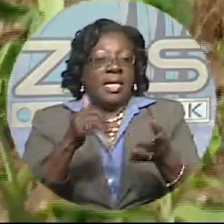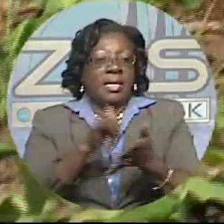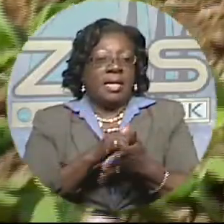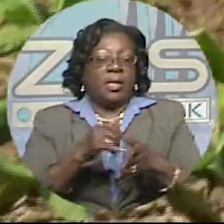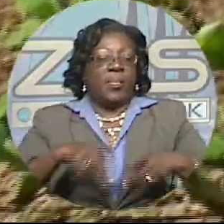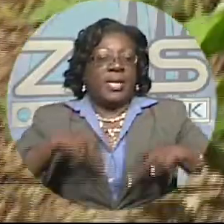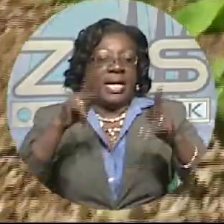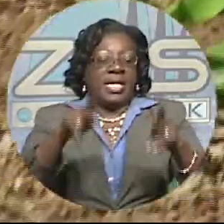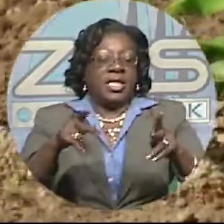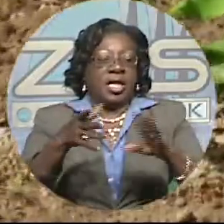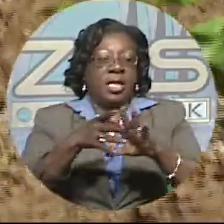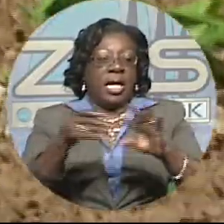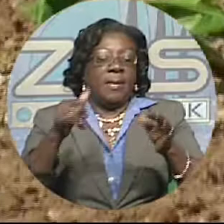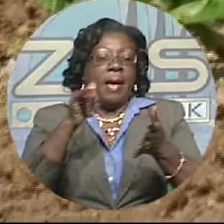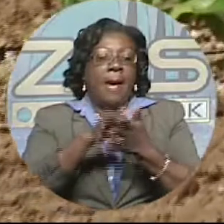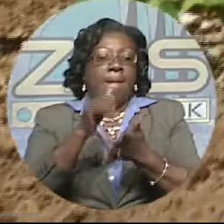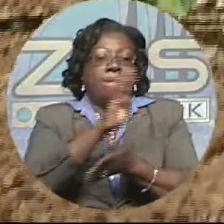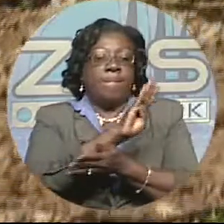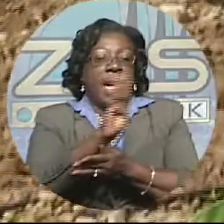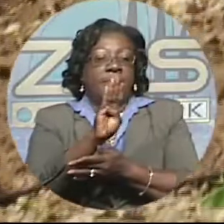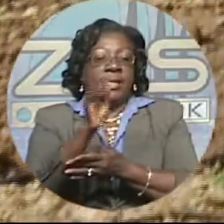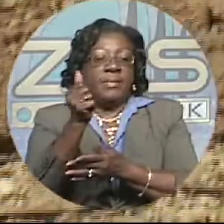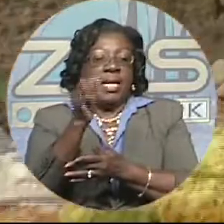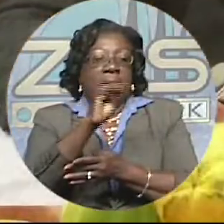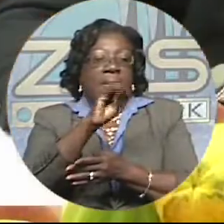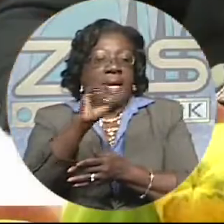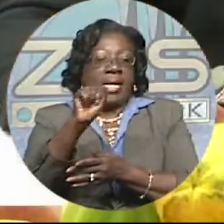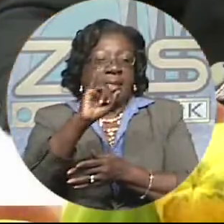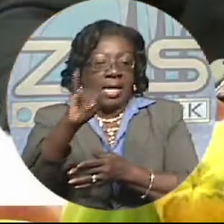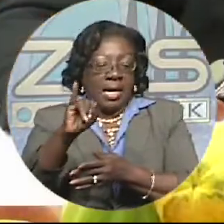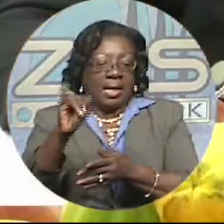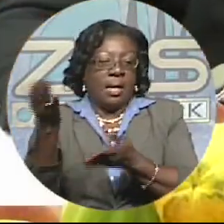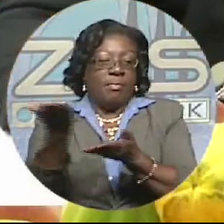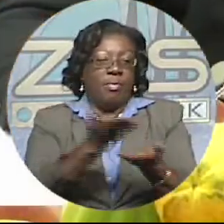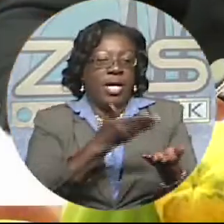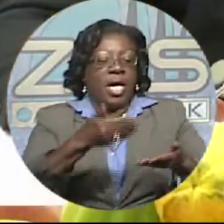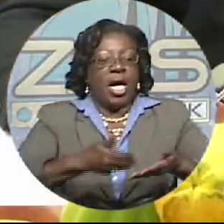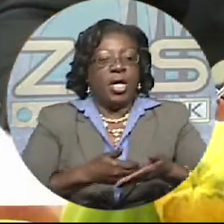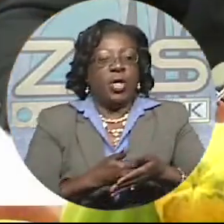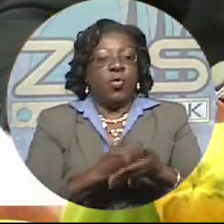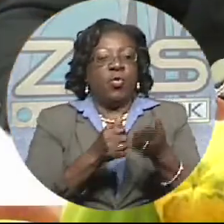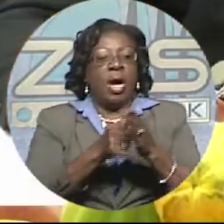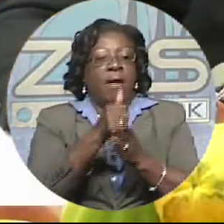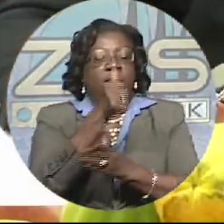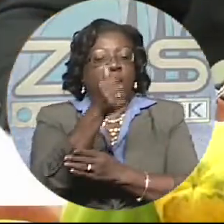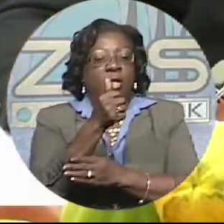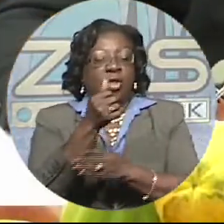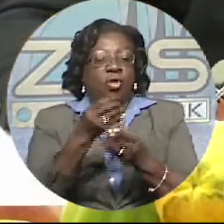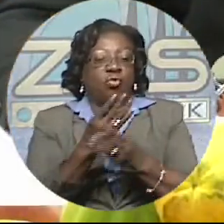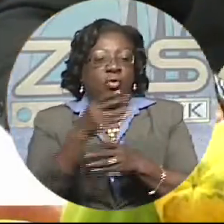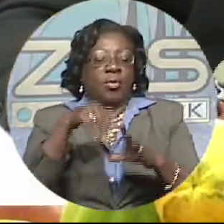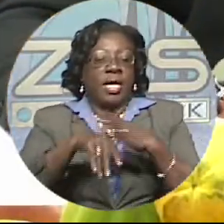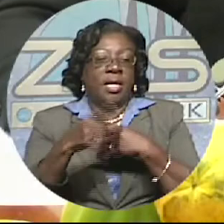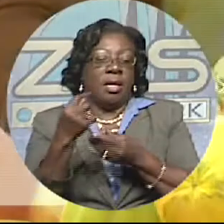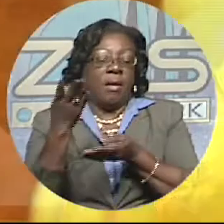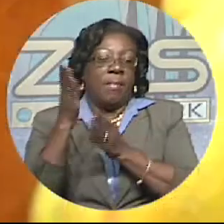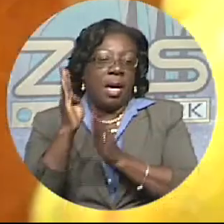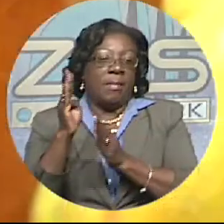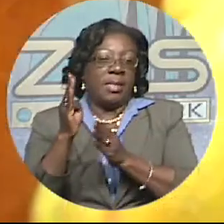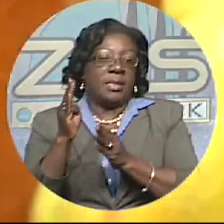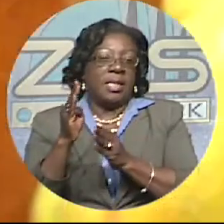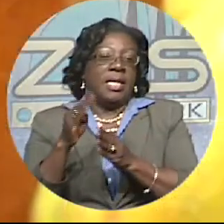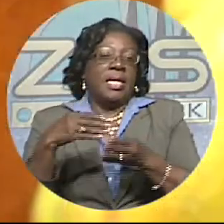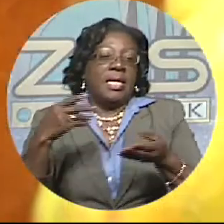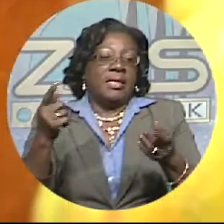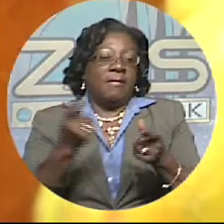potential that BAMSI can bring to a new and burgeoning sector. Dr. Godfrey Ineas, eager to prove that the first harvest of papayas